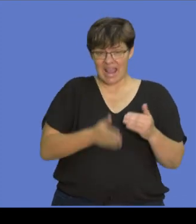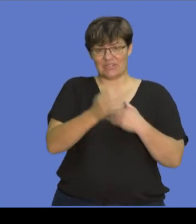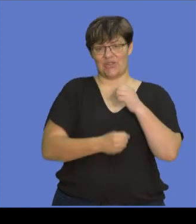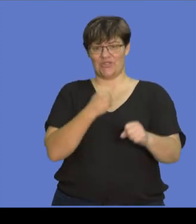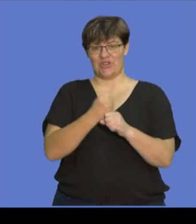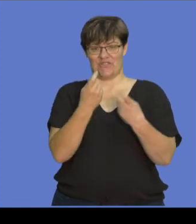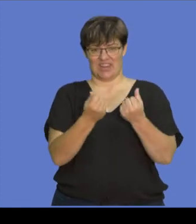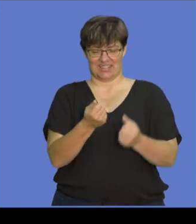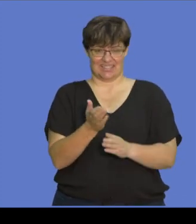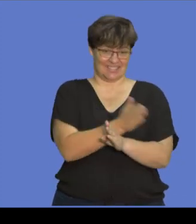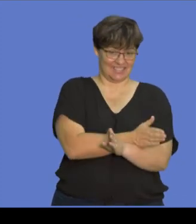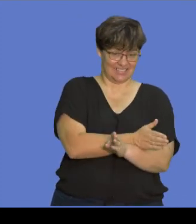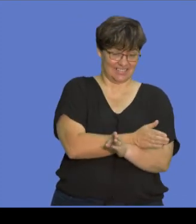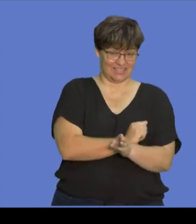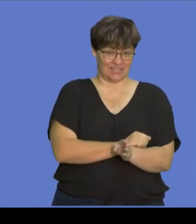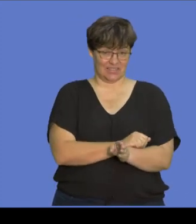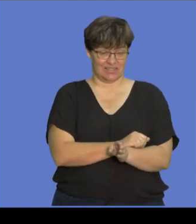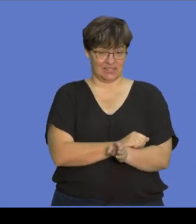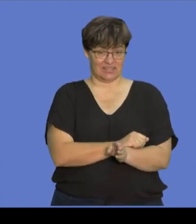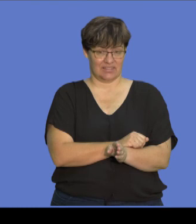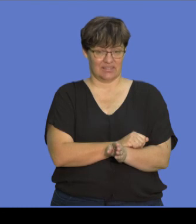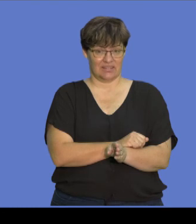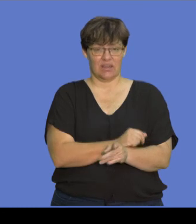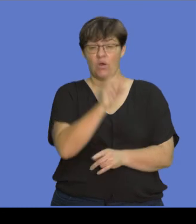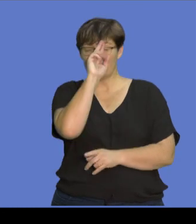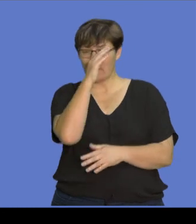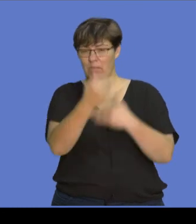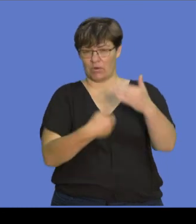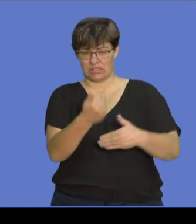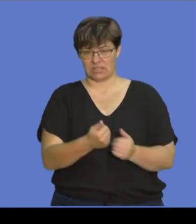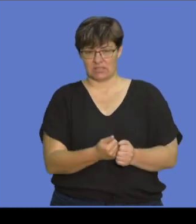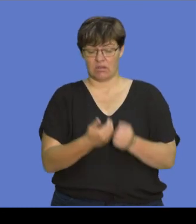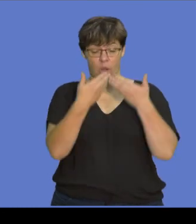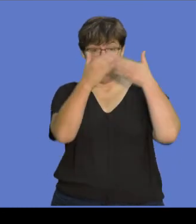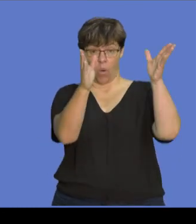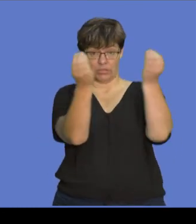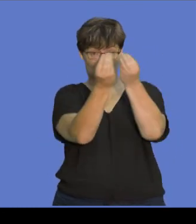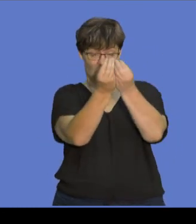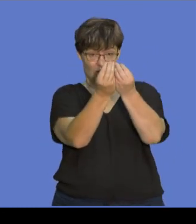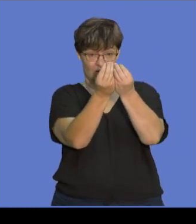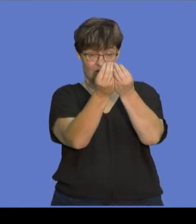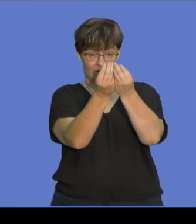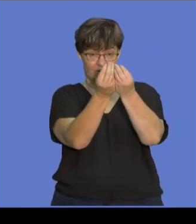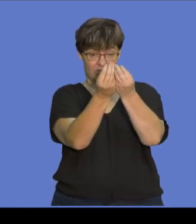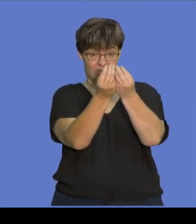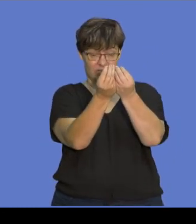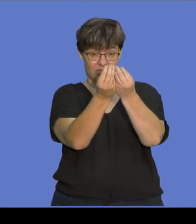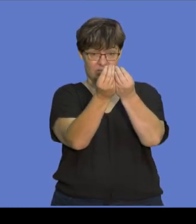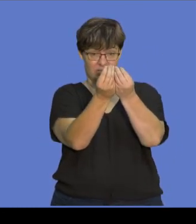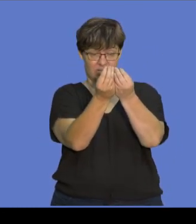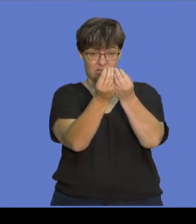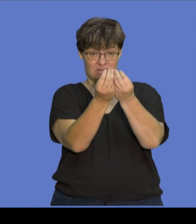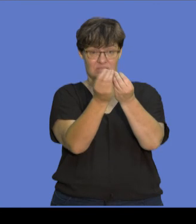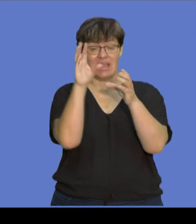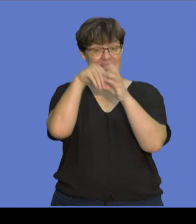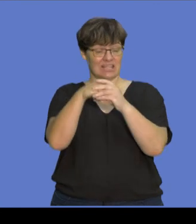of the financial period. So remember this process. Opening stock of materials, in this case,